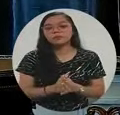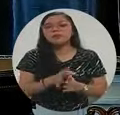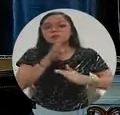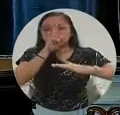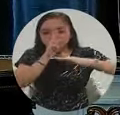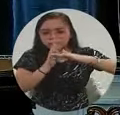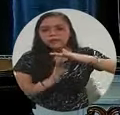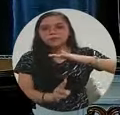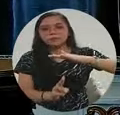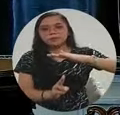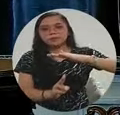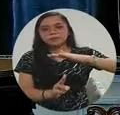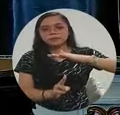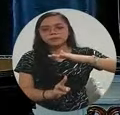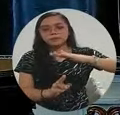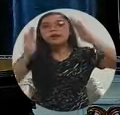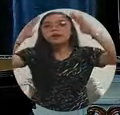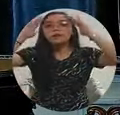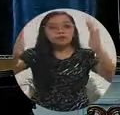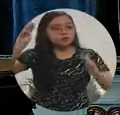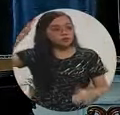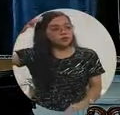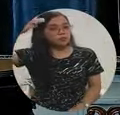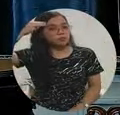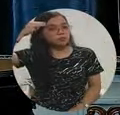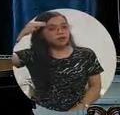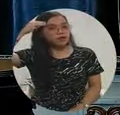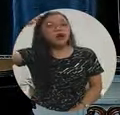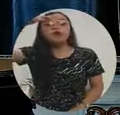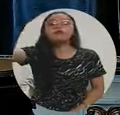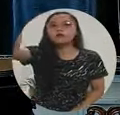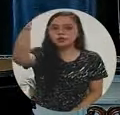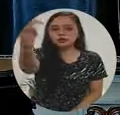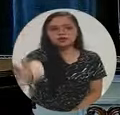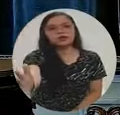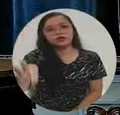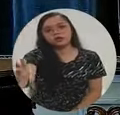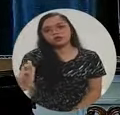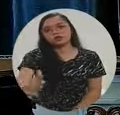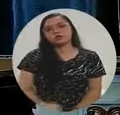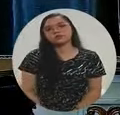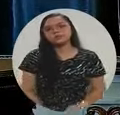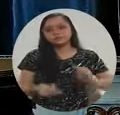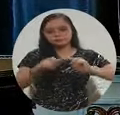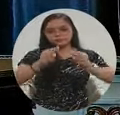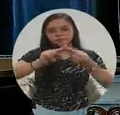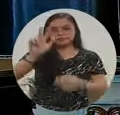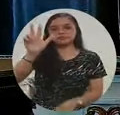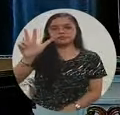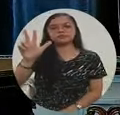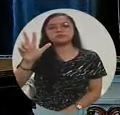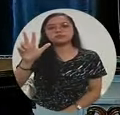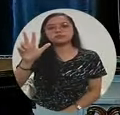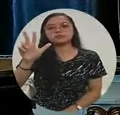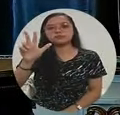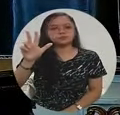if you stay humble. Amen. Focus your mind on the work and your business that God has given to you. Number three,